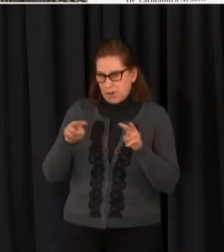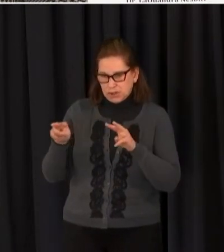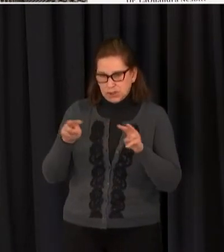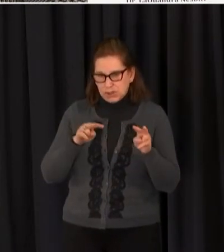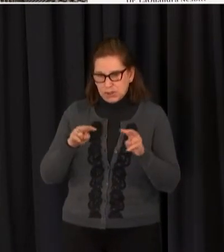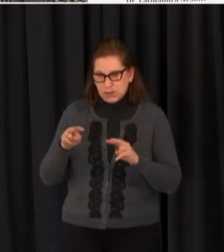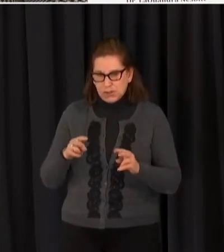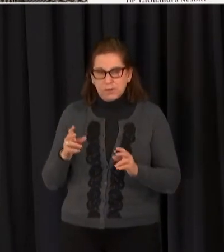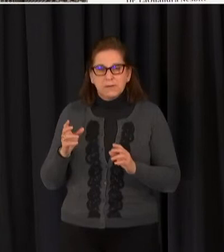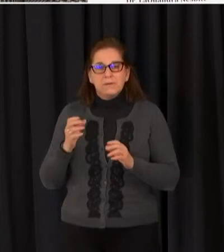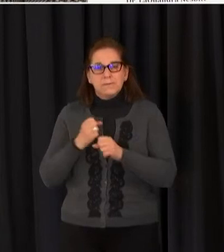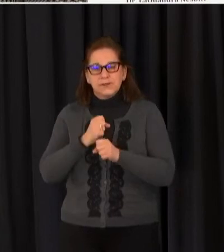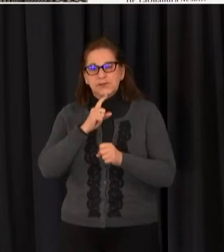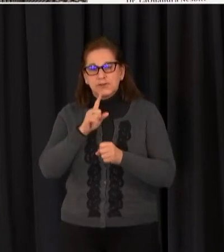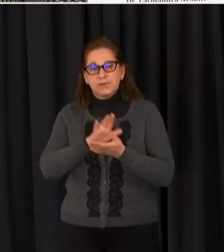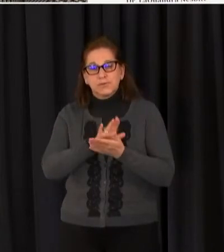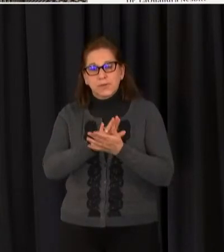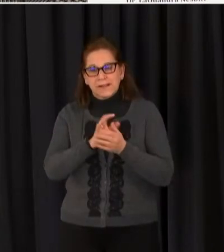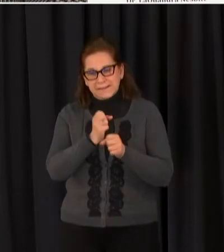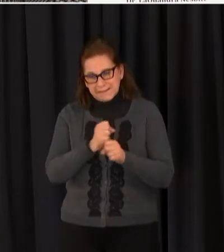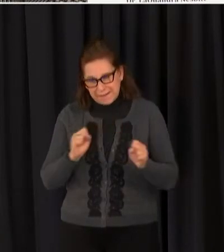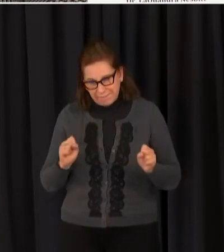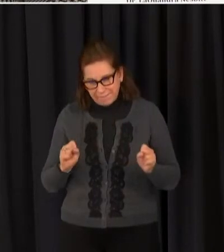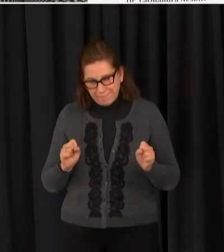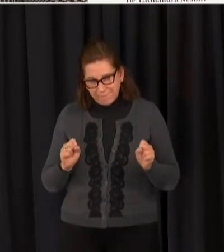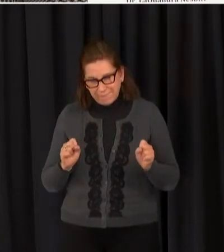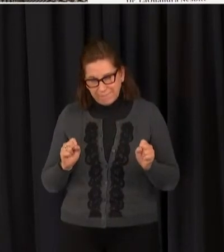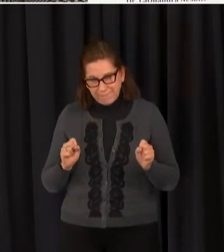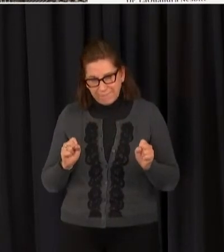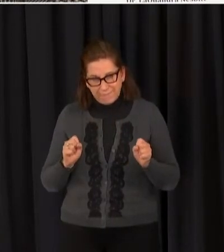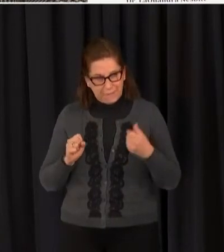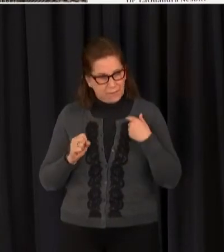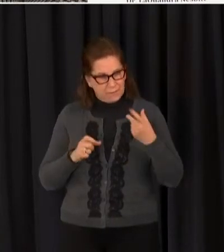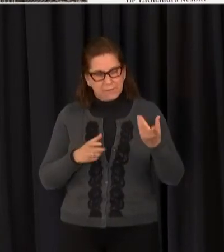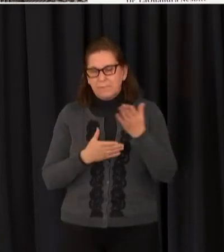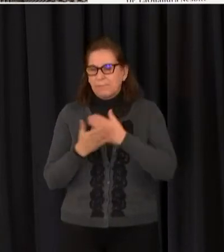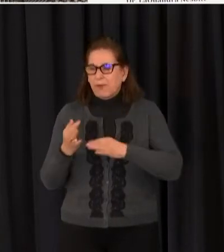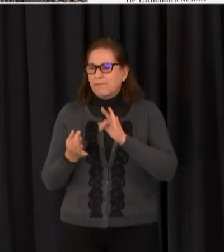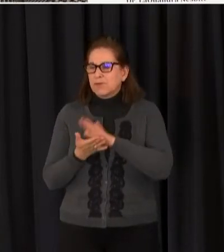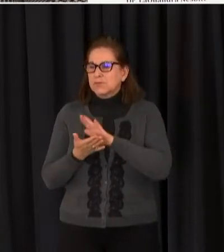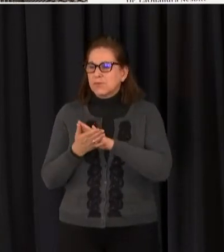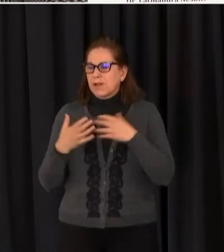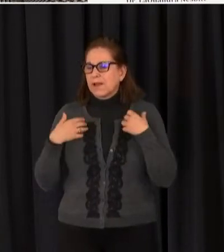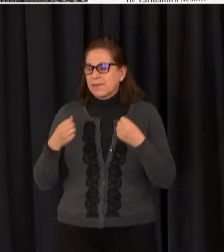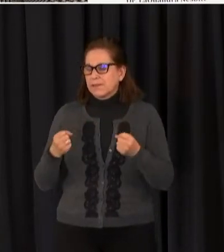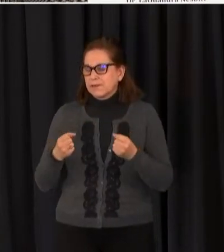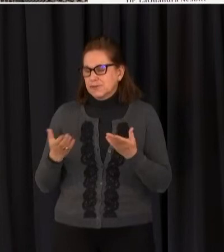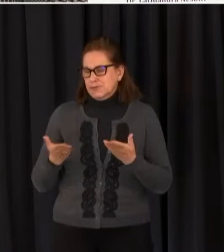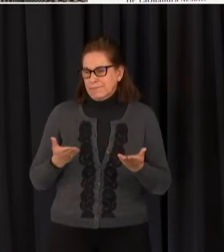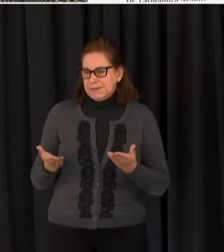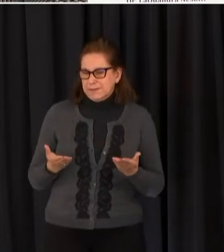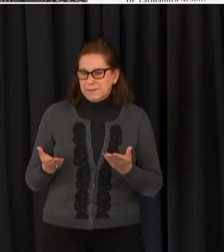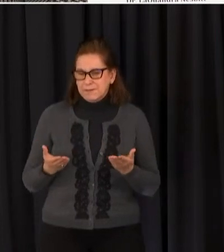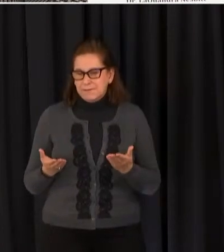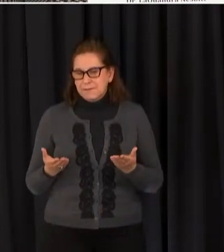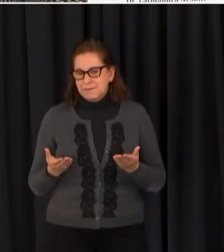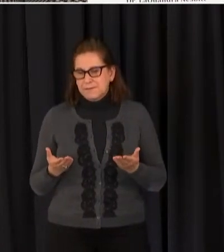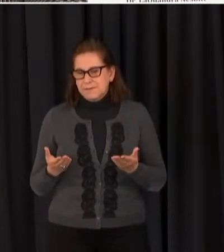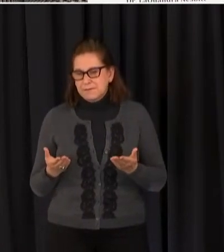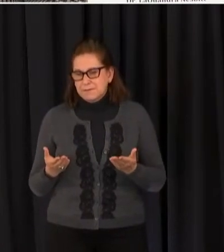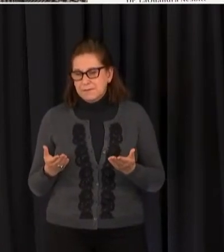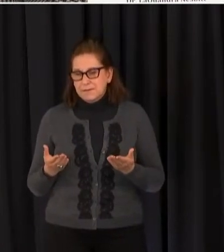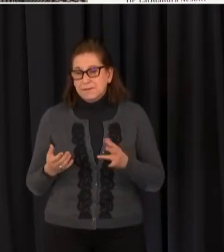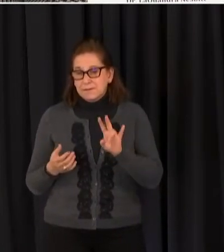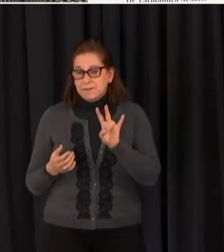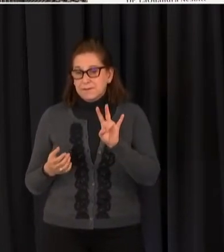provide consent to the schools that can be used as part of the school health services program. But the majority of our cases, around